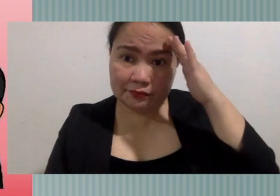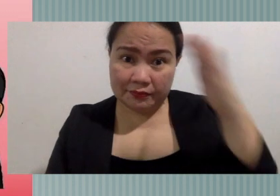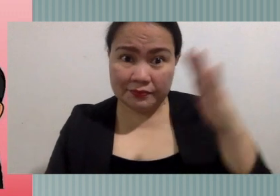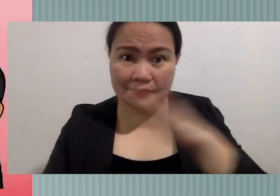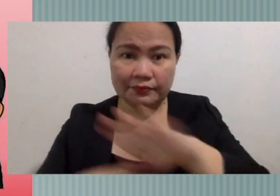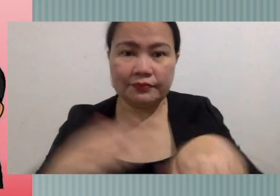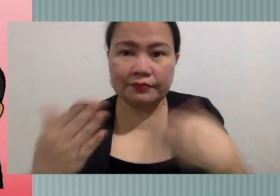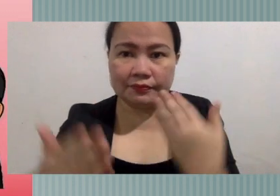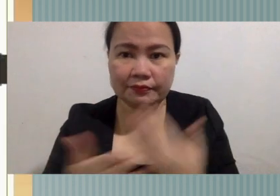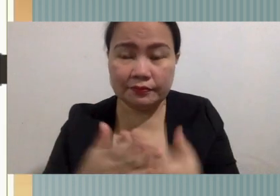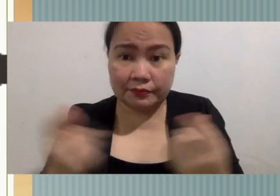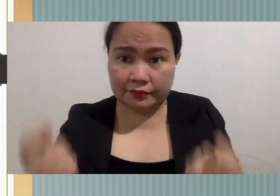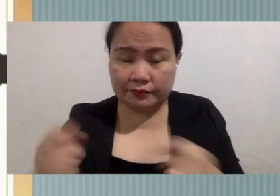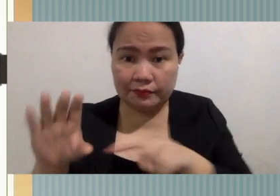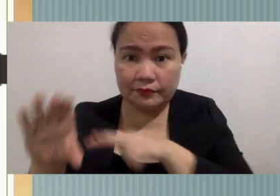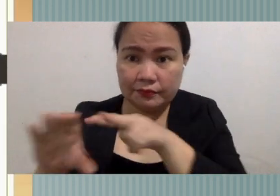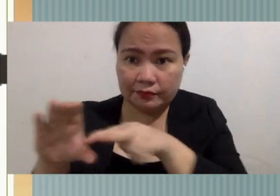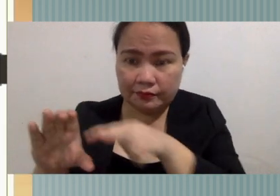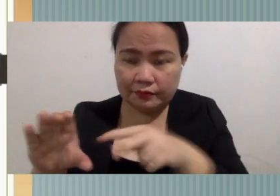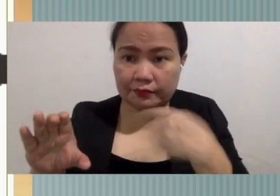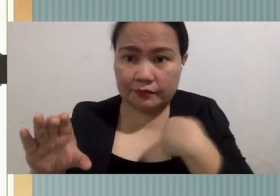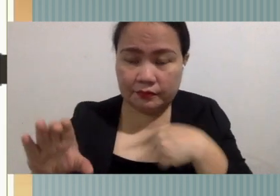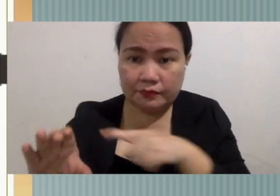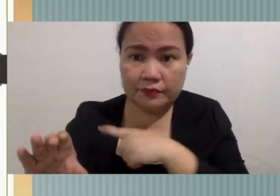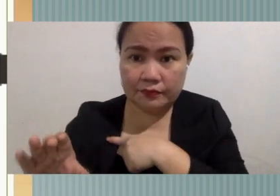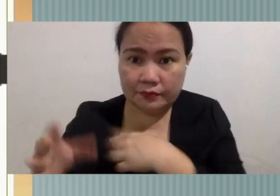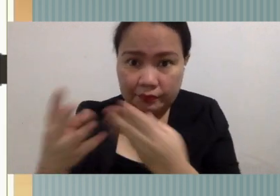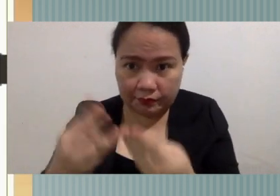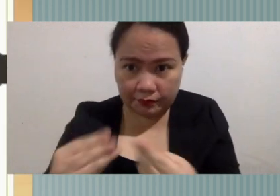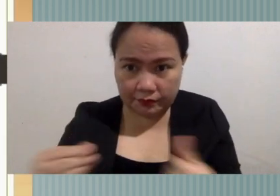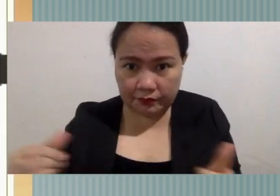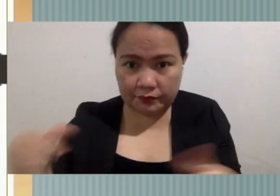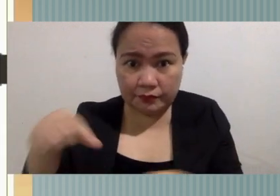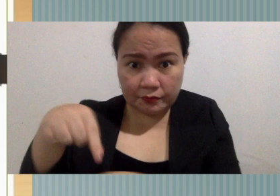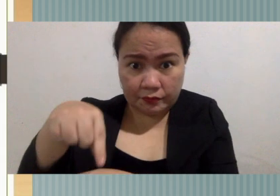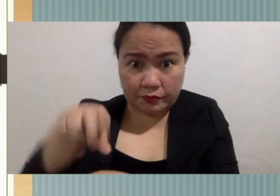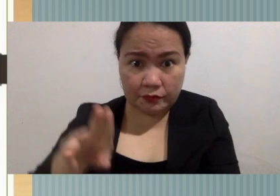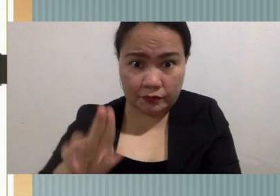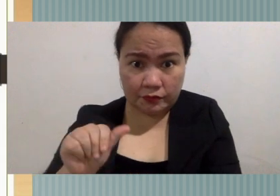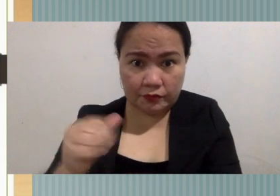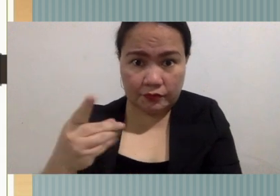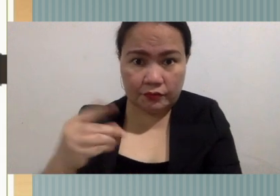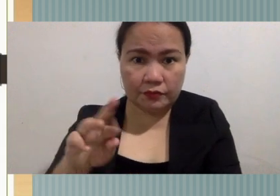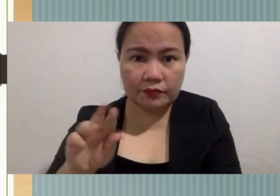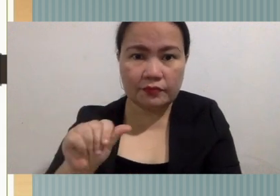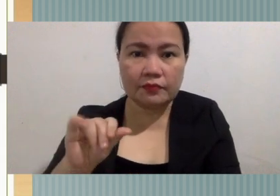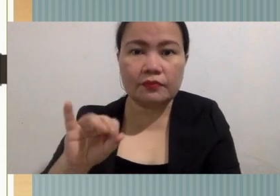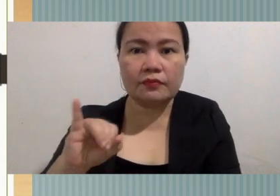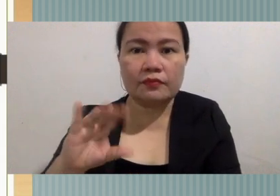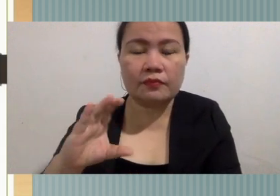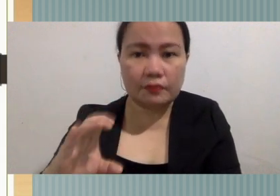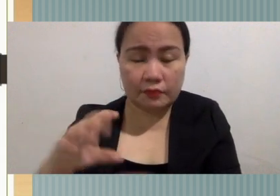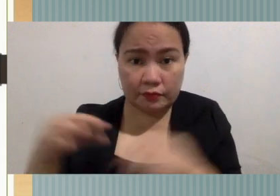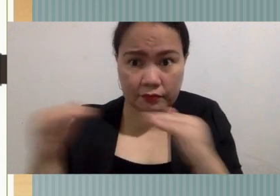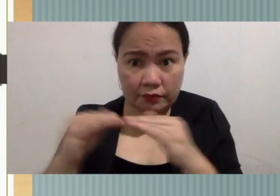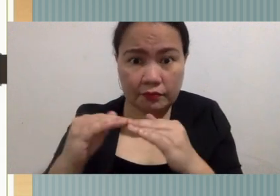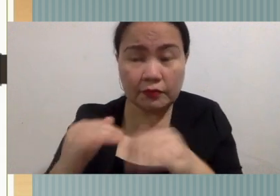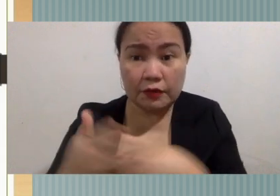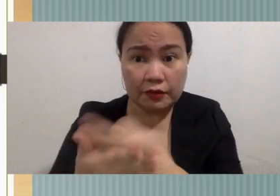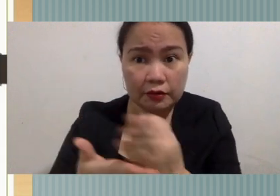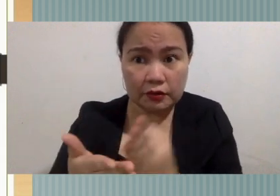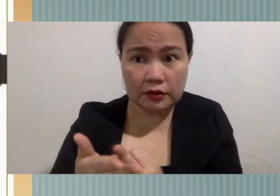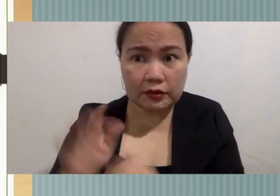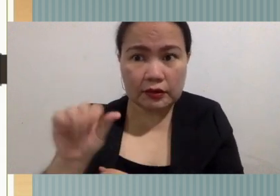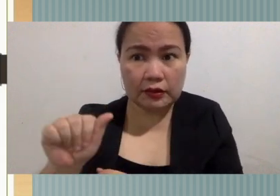Hi Kawaumat! In this video, we will solve quadratic equation by factoring in the form ax